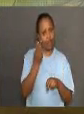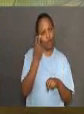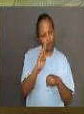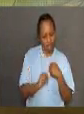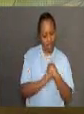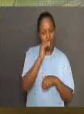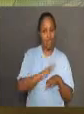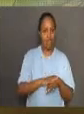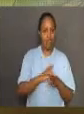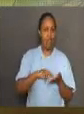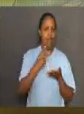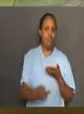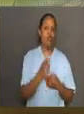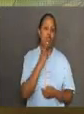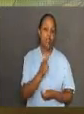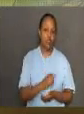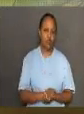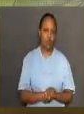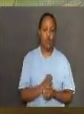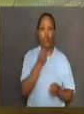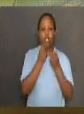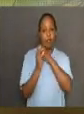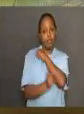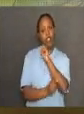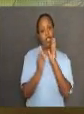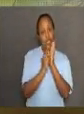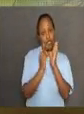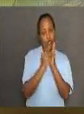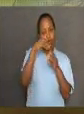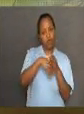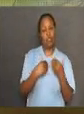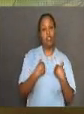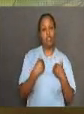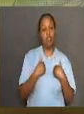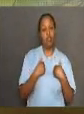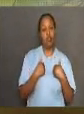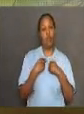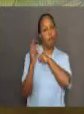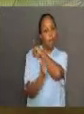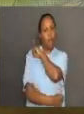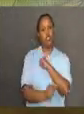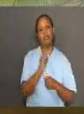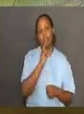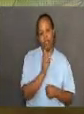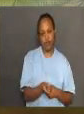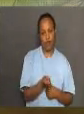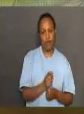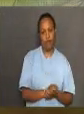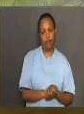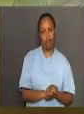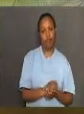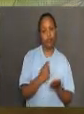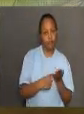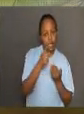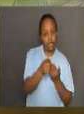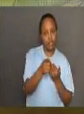public. Criminal law articulates the punishment to be imposed on those